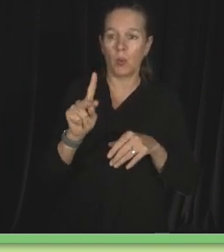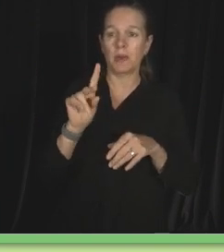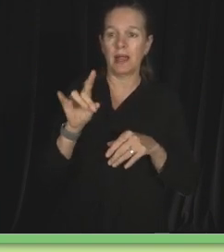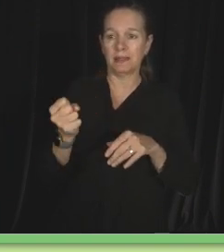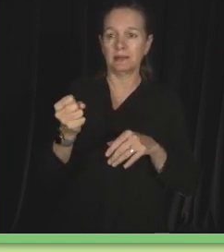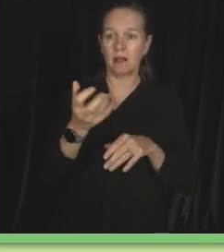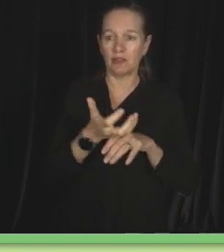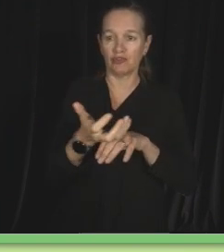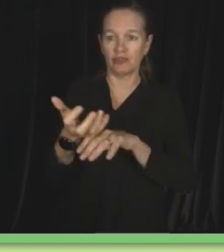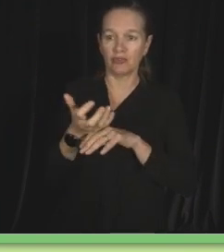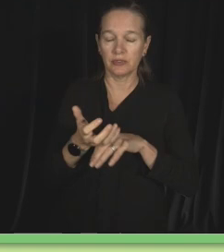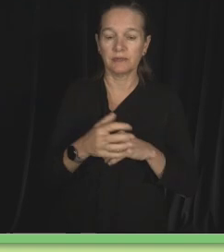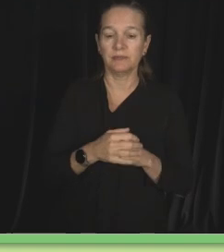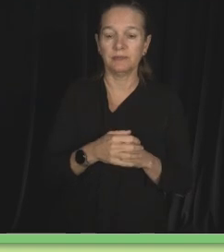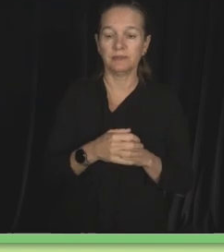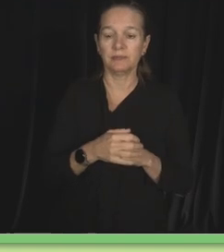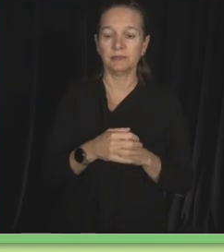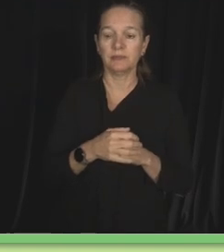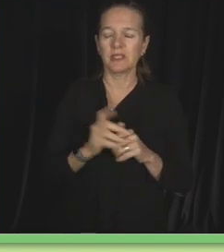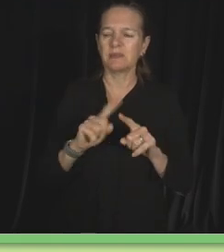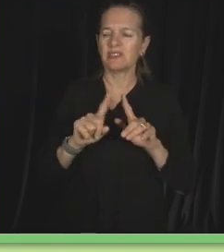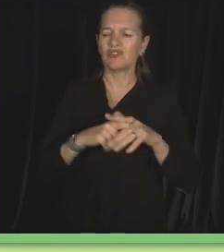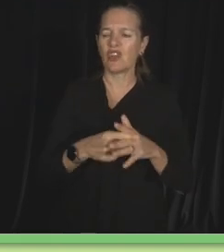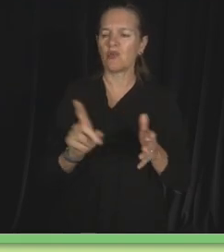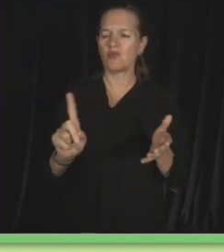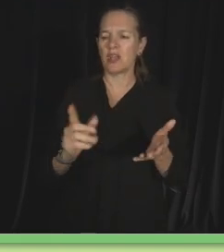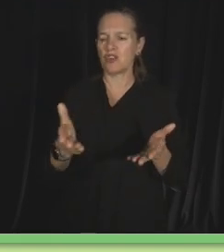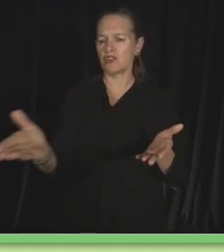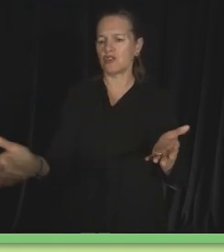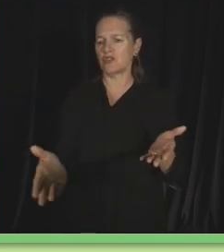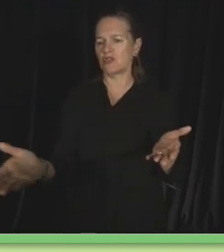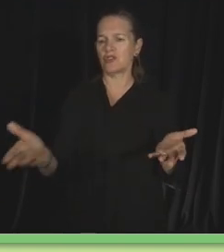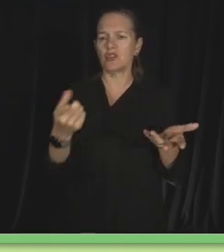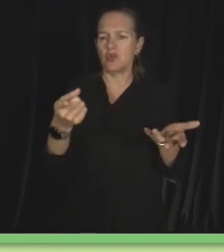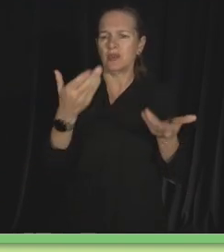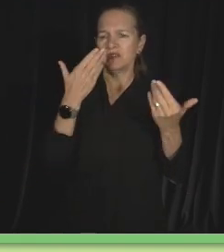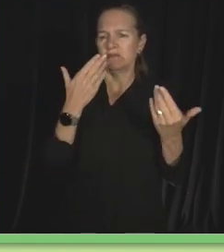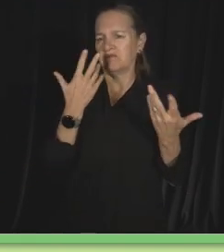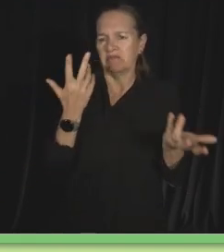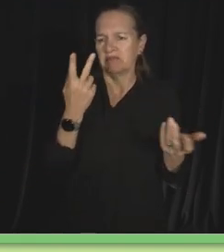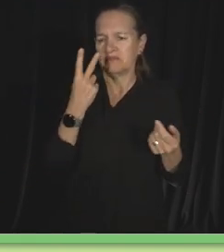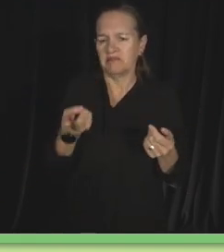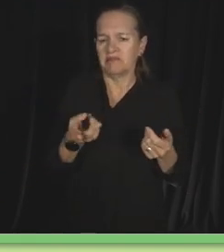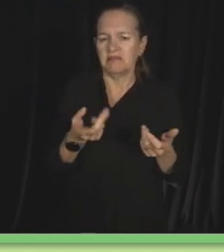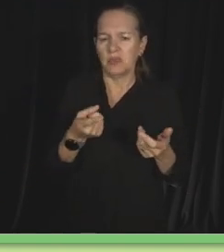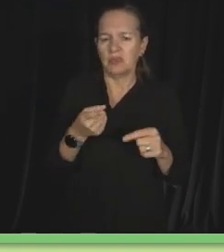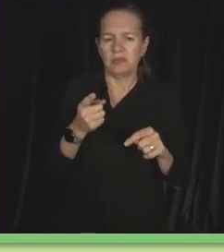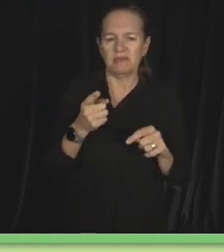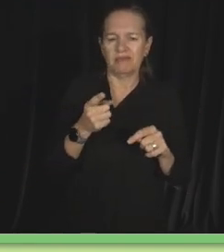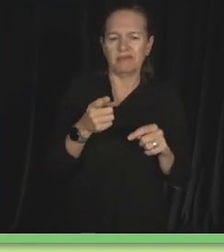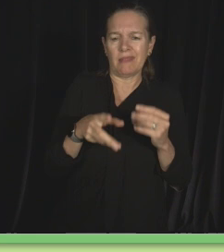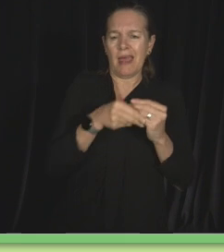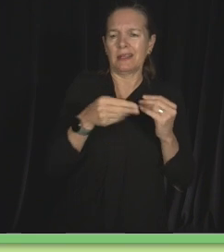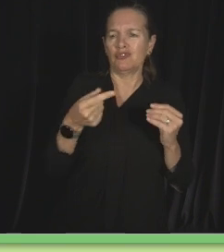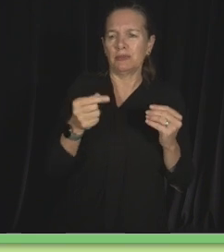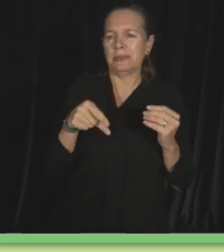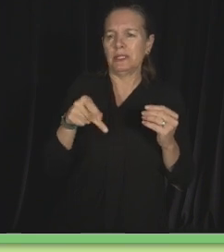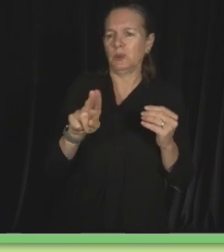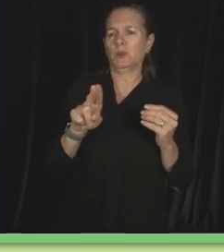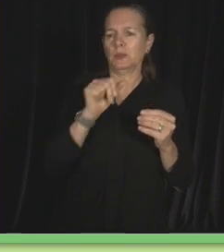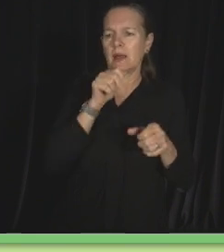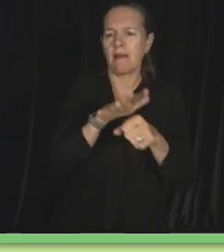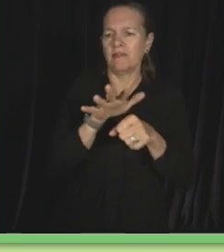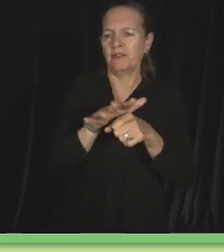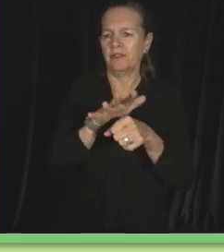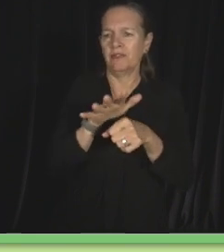clusters. But where do you really start? You've already seen, adding GPUs is not really the only thing you must do if you